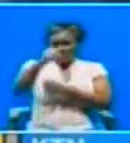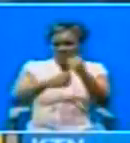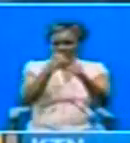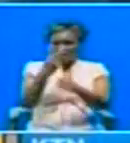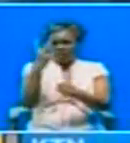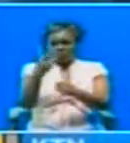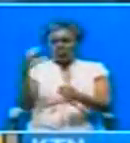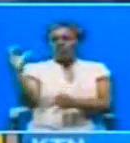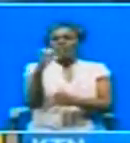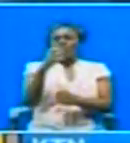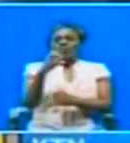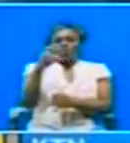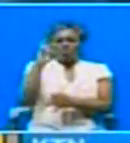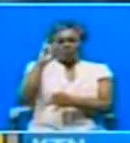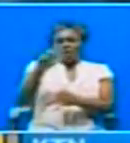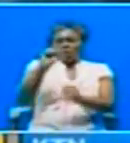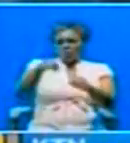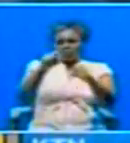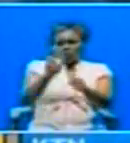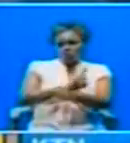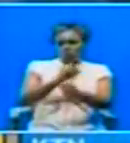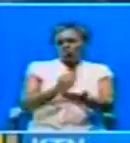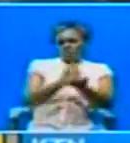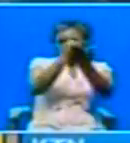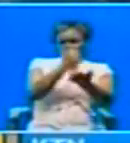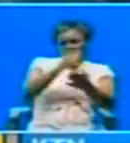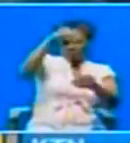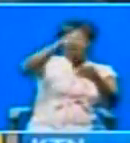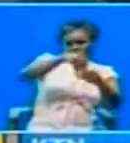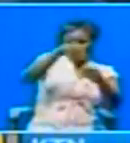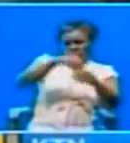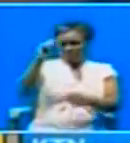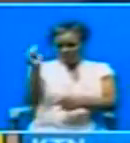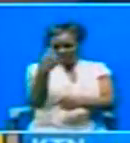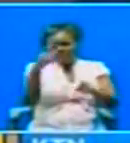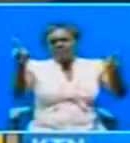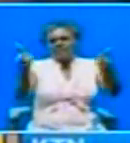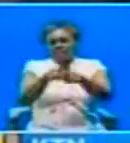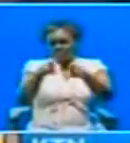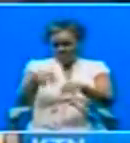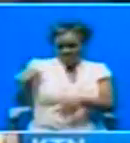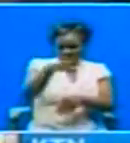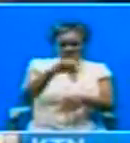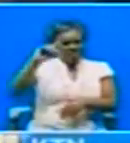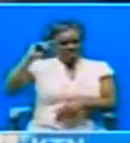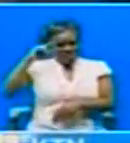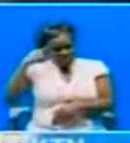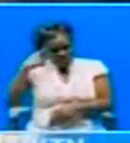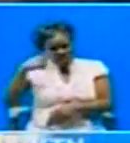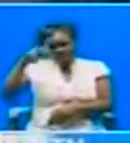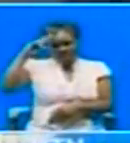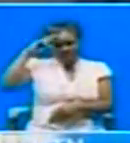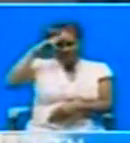perspective, which we can use to support our investments in Kenya and in the region. I think the principal reason